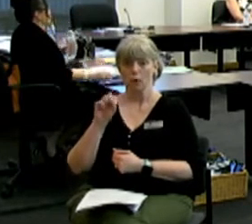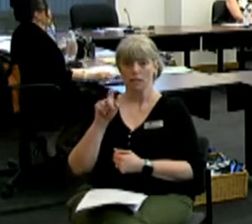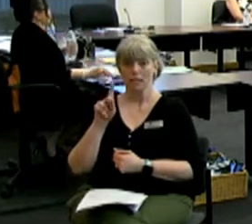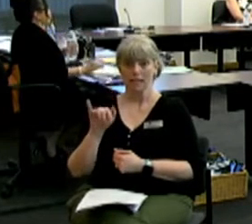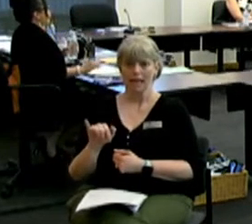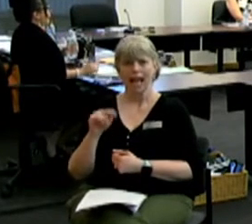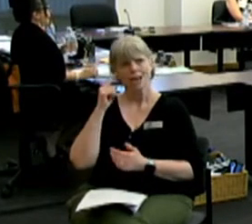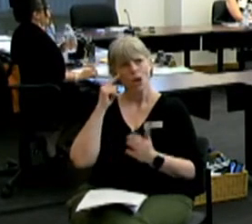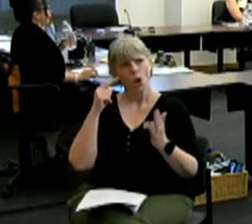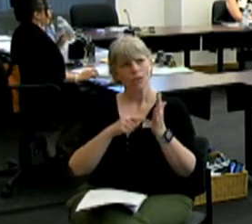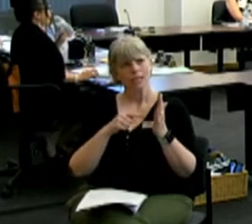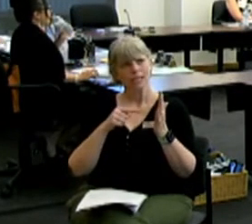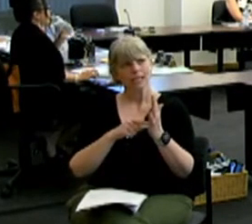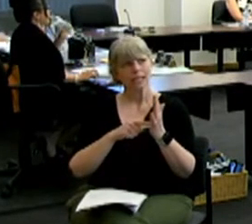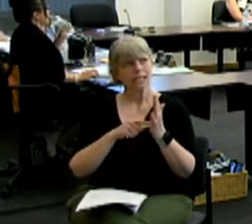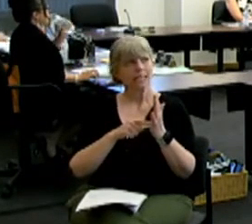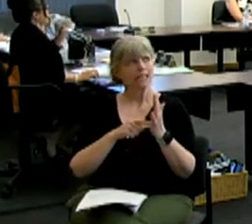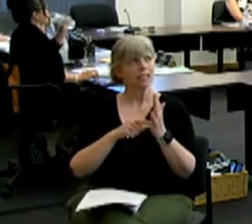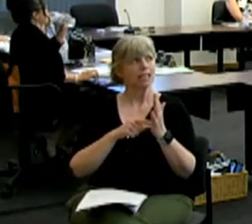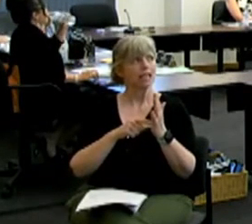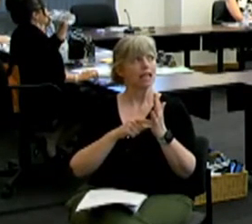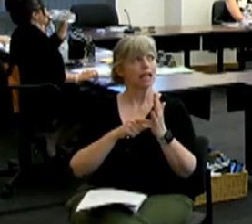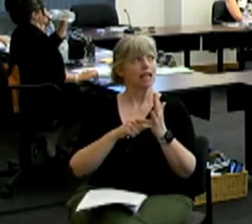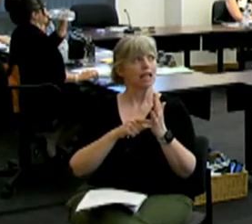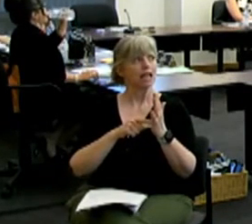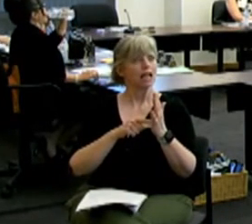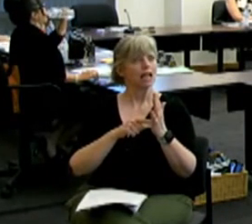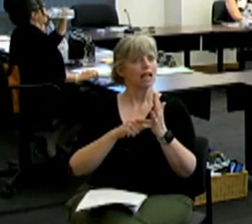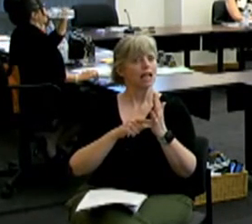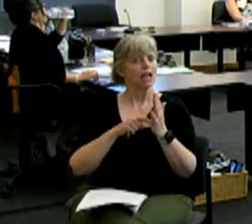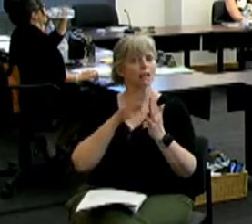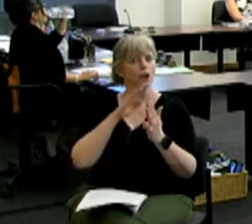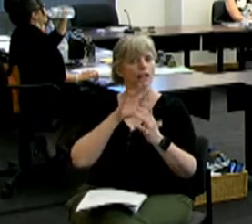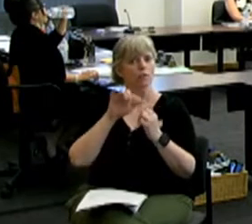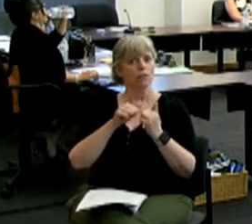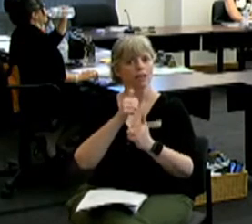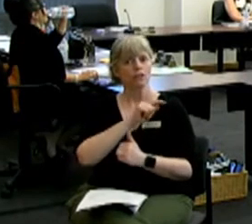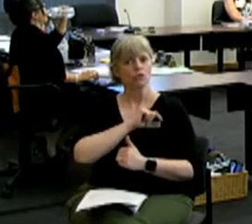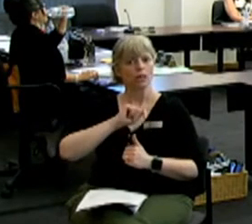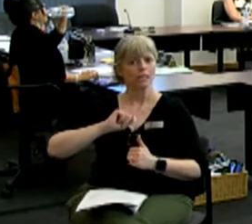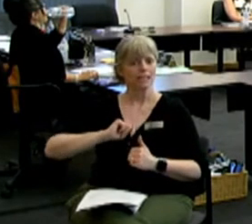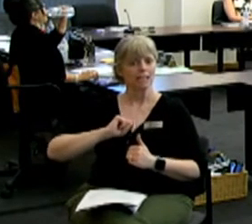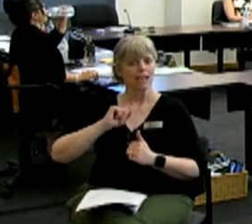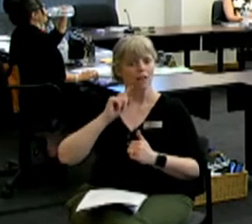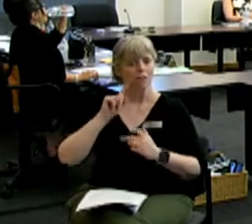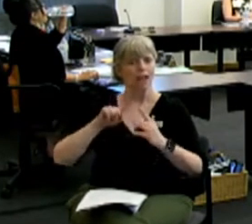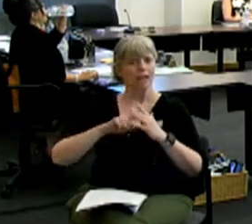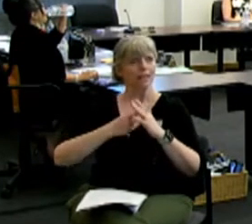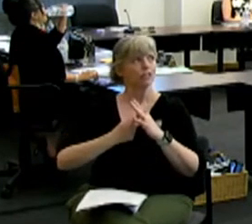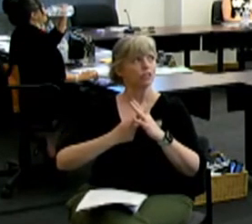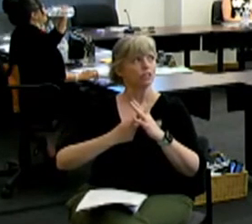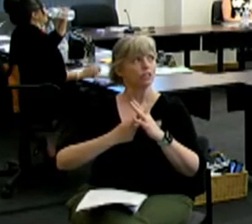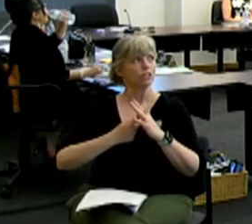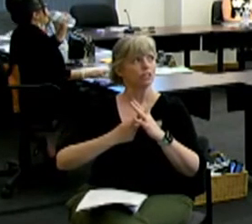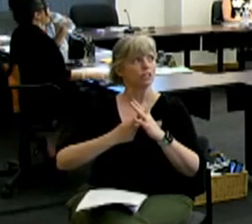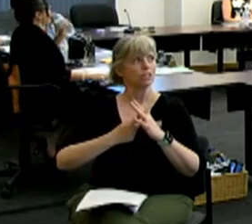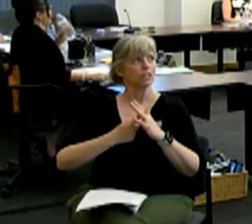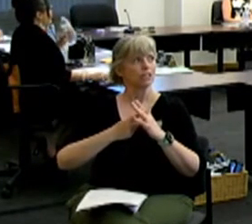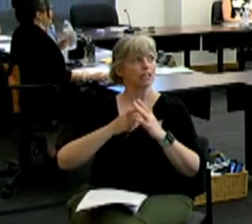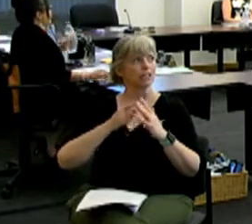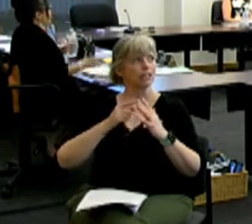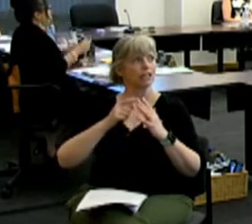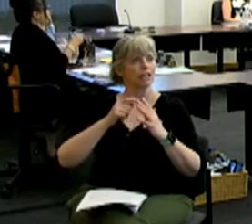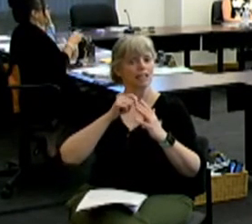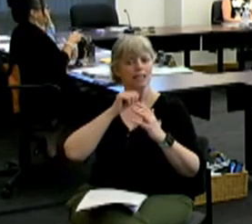that I really didn't, outside of the brief discussions that I've had talking with other trustees and my initial swearing in, I didn't really get a whole big